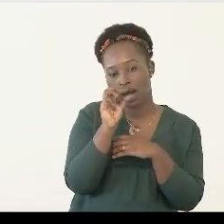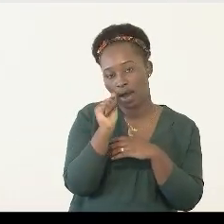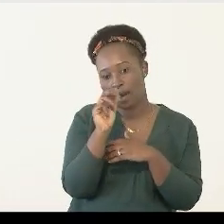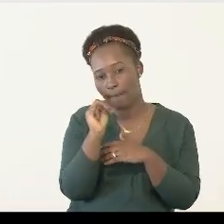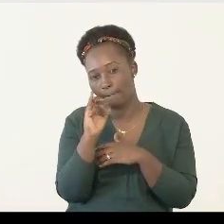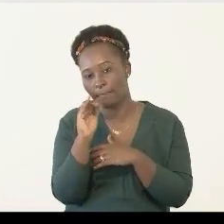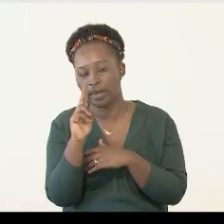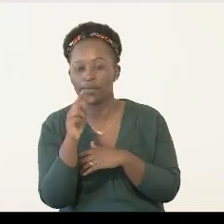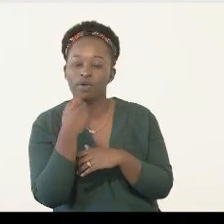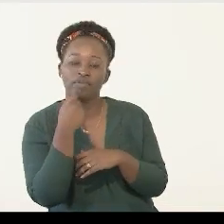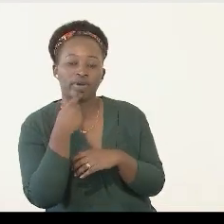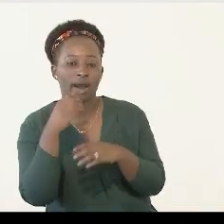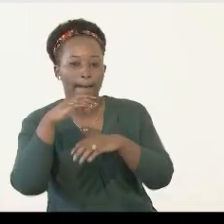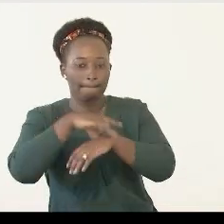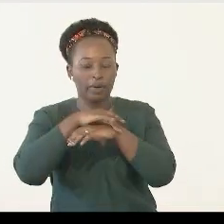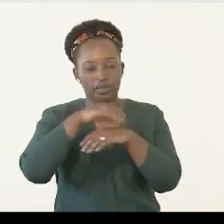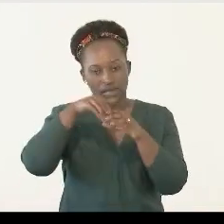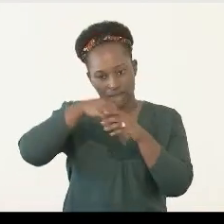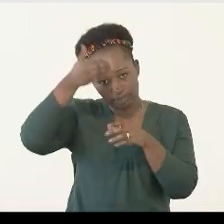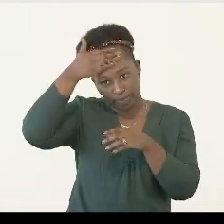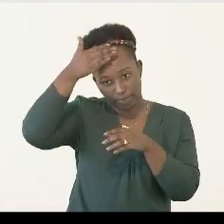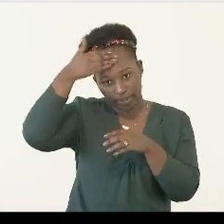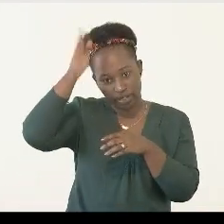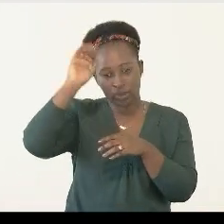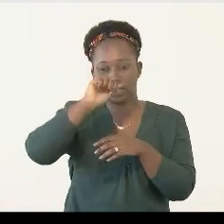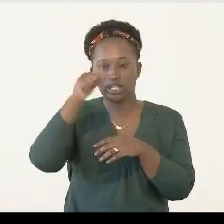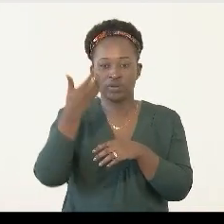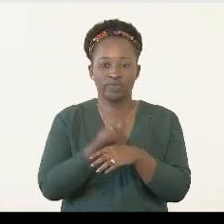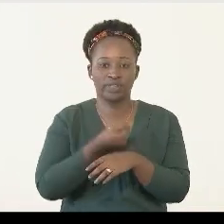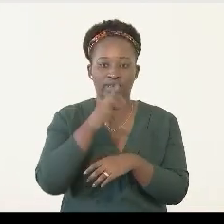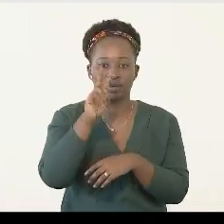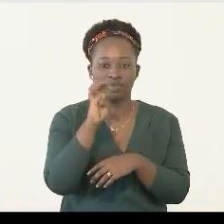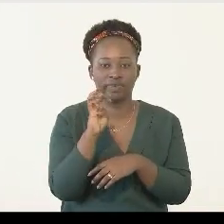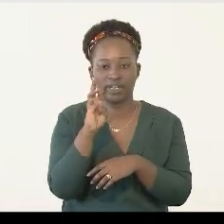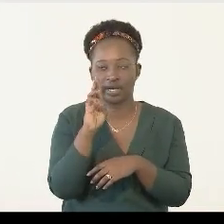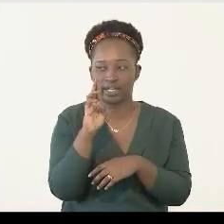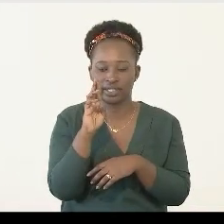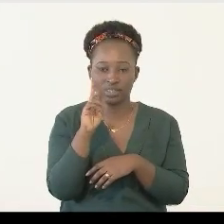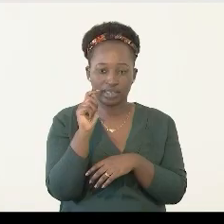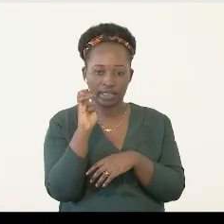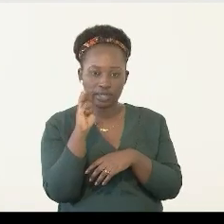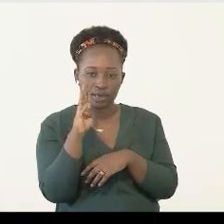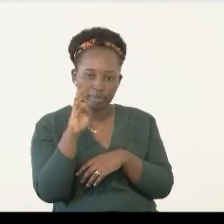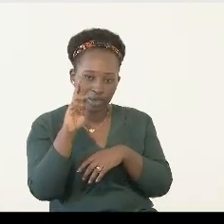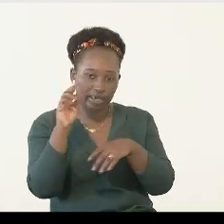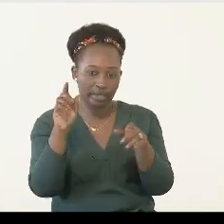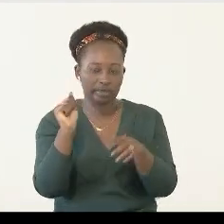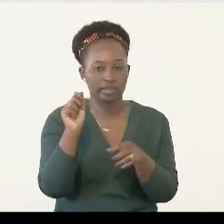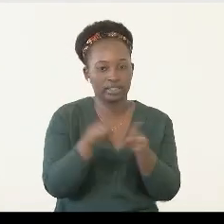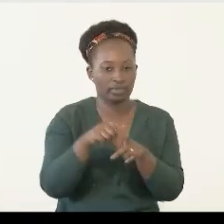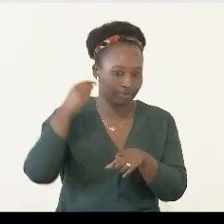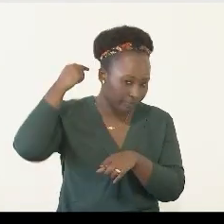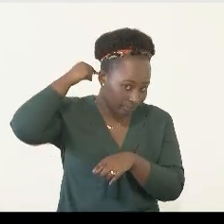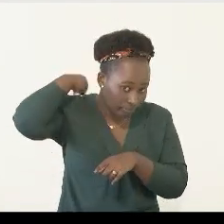have the vertebra, which is part of the spinal cord. Then we have what we call ribs. These are